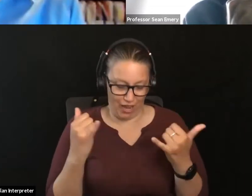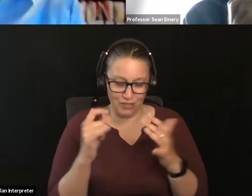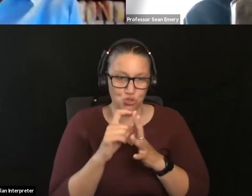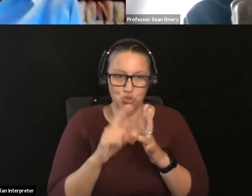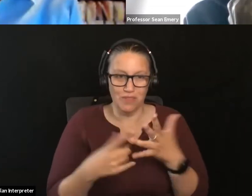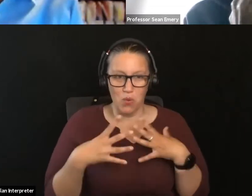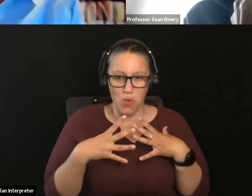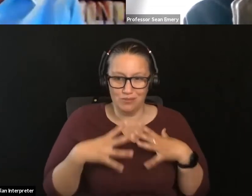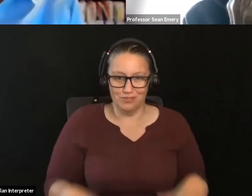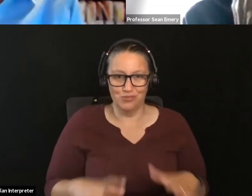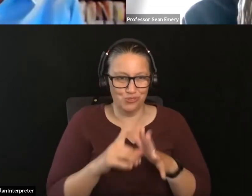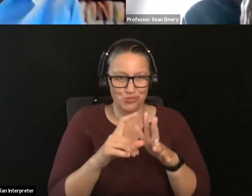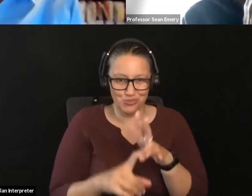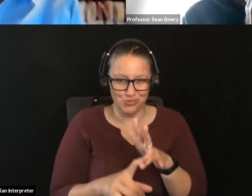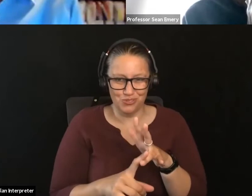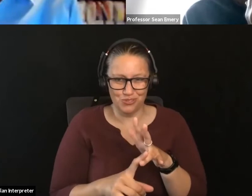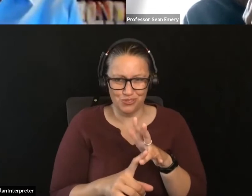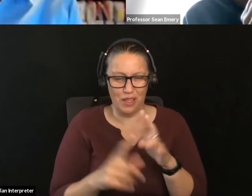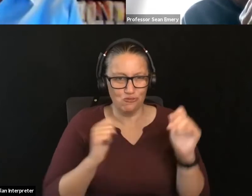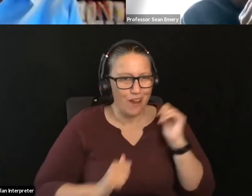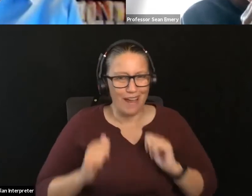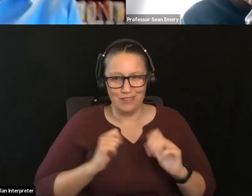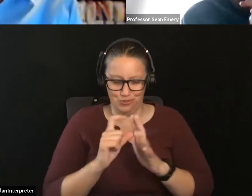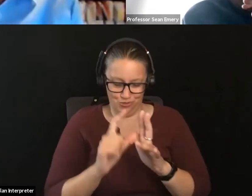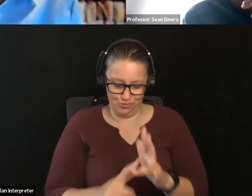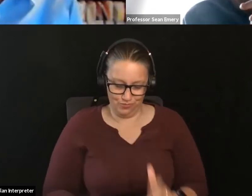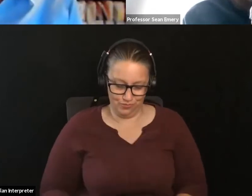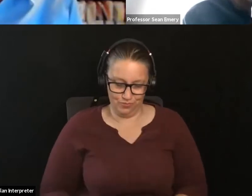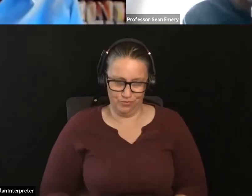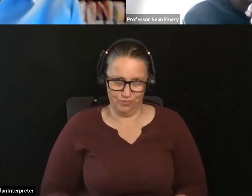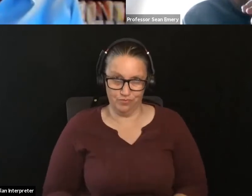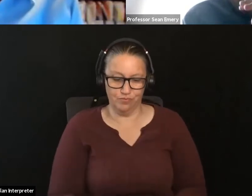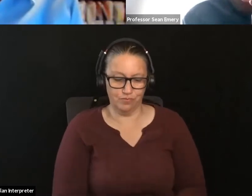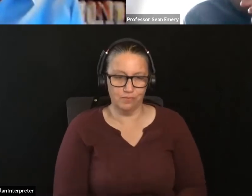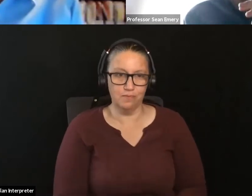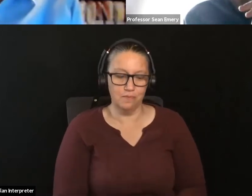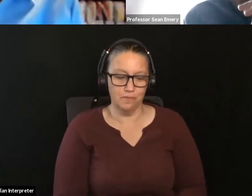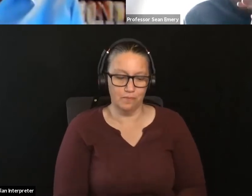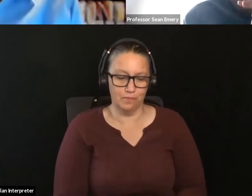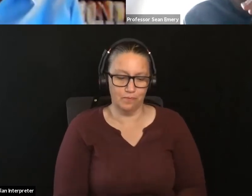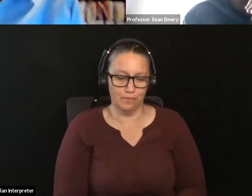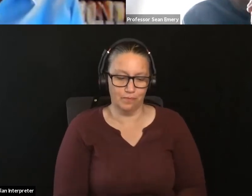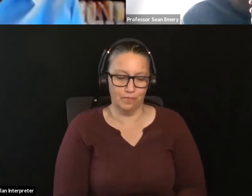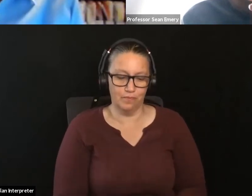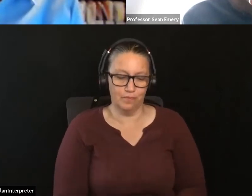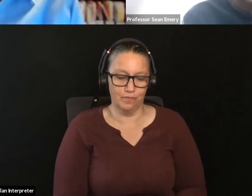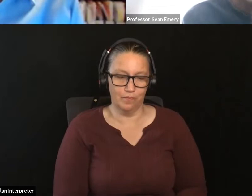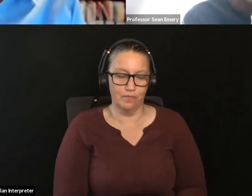the training changed, when the revisionist ideas penetrated medical curricula in